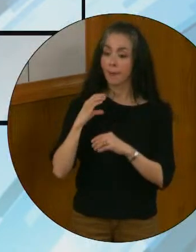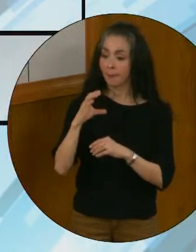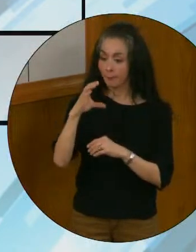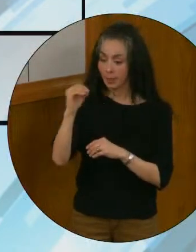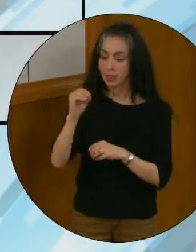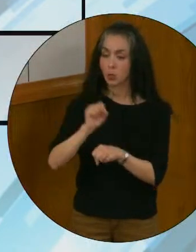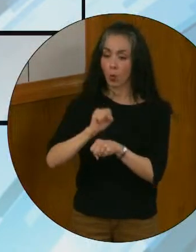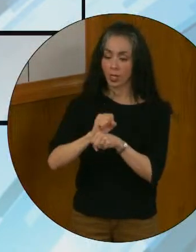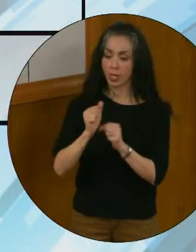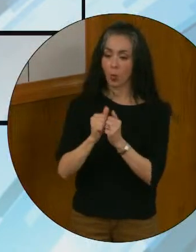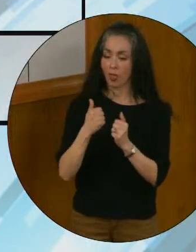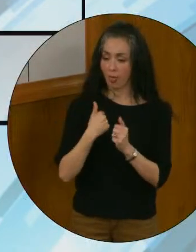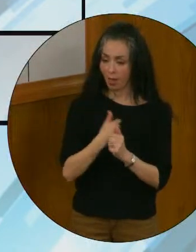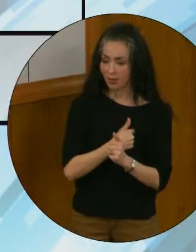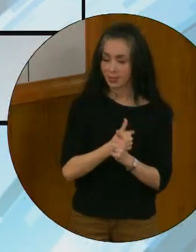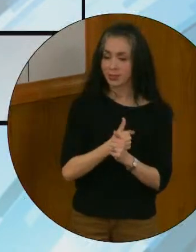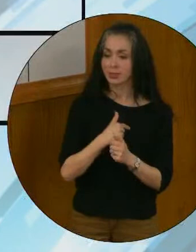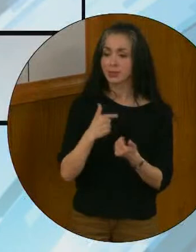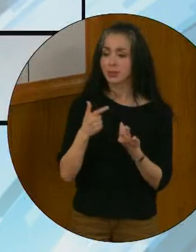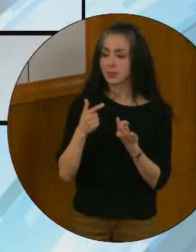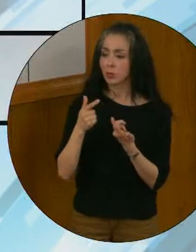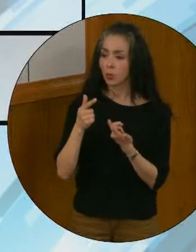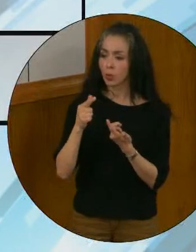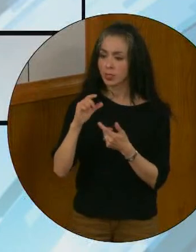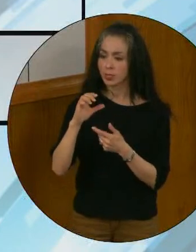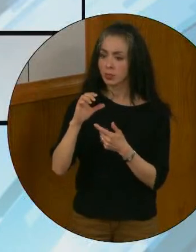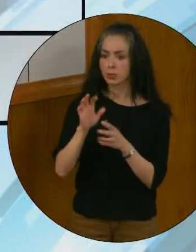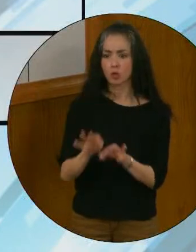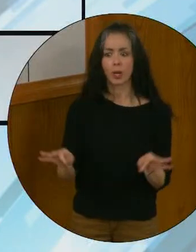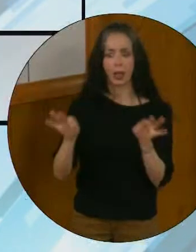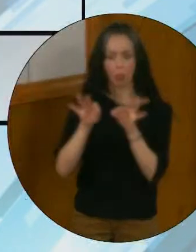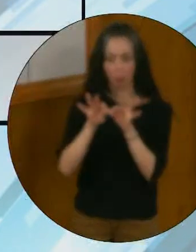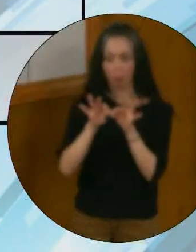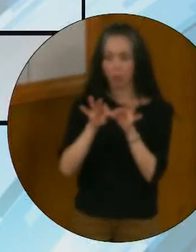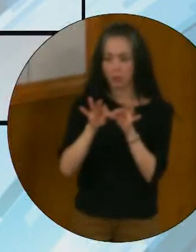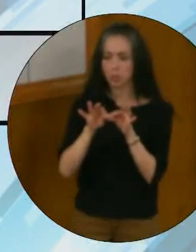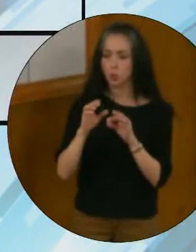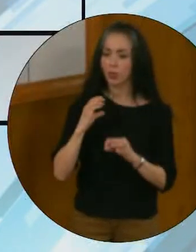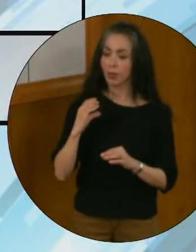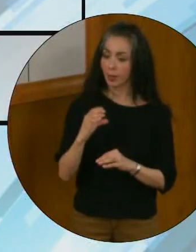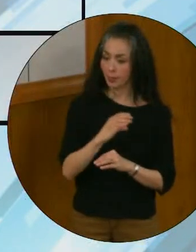working with us was a critical piece to the committee.